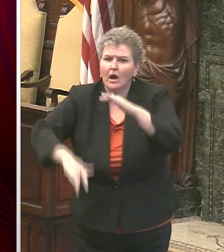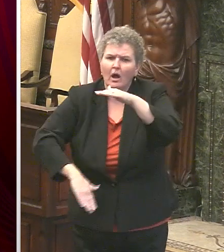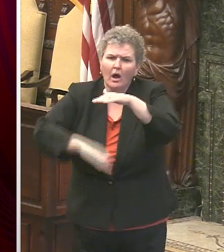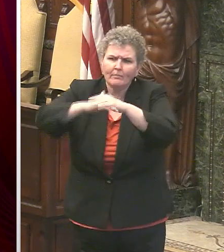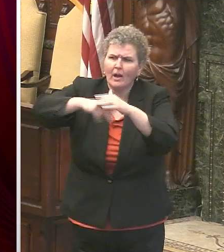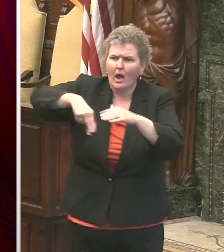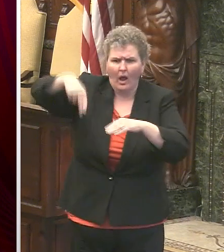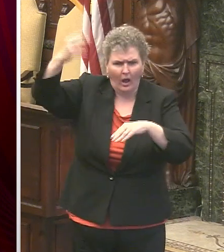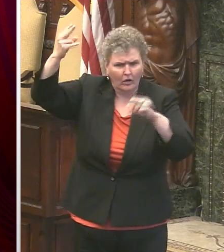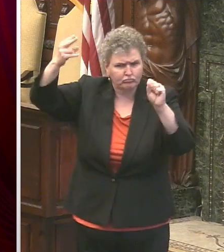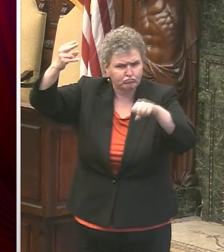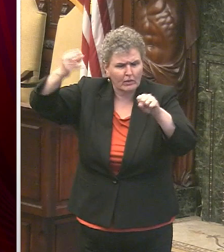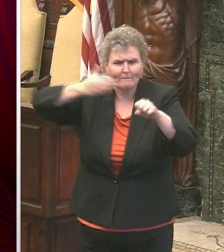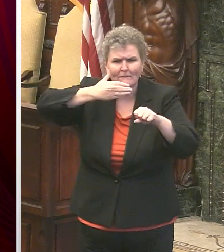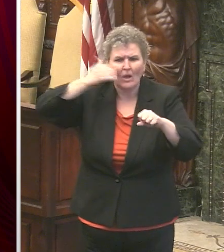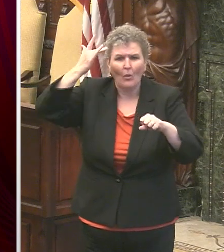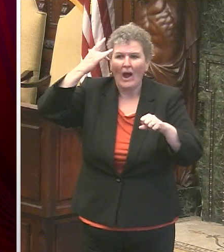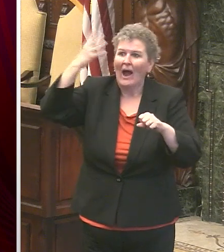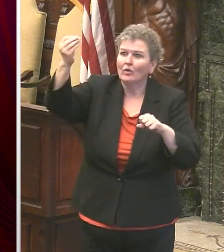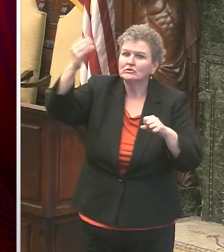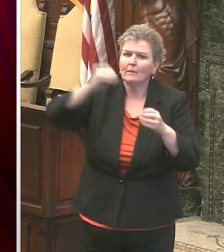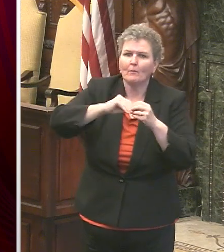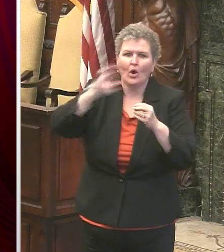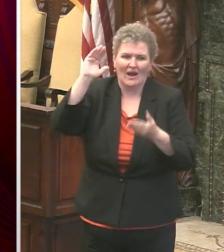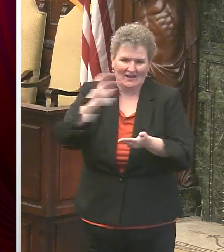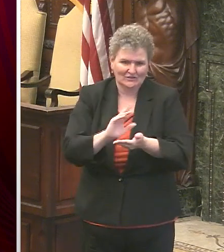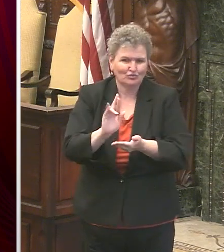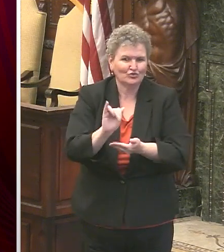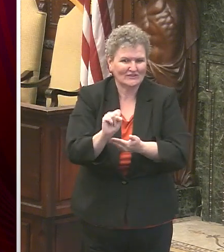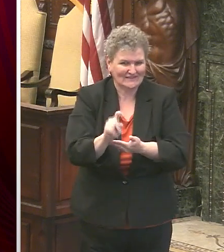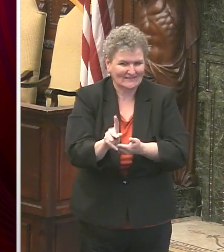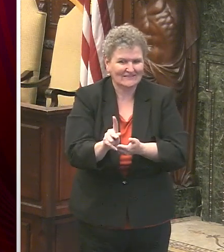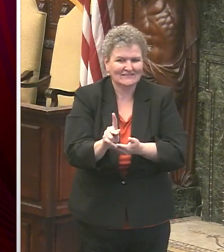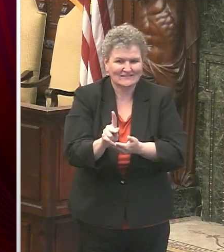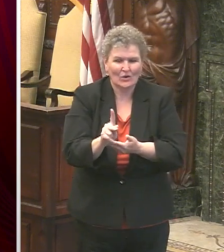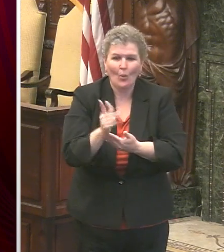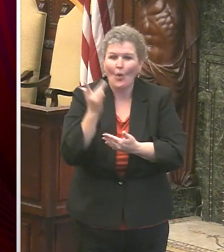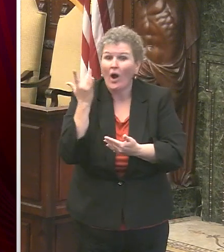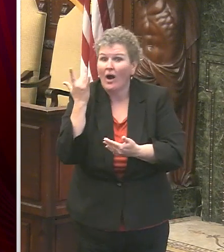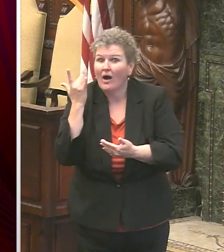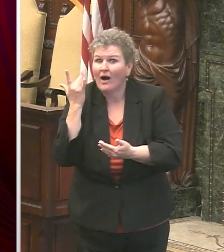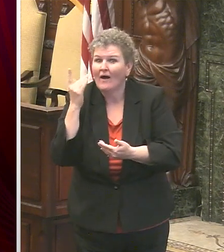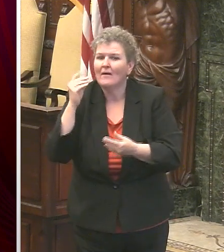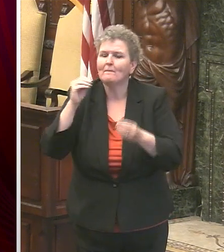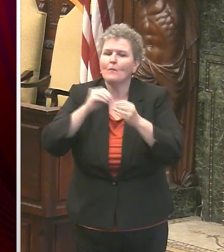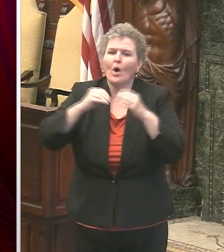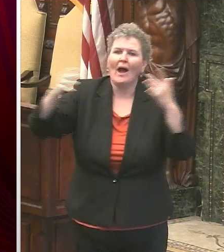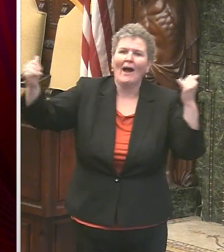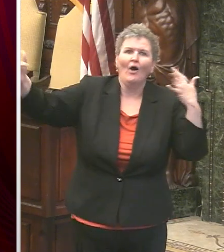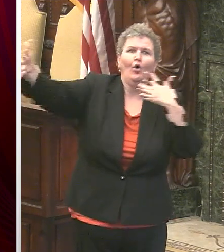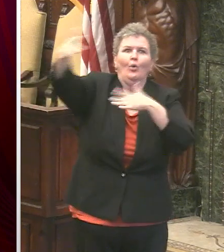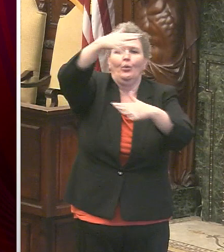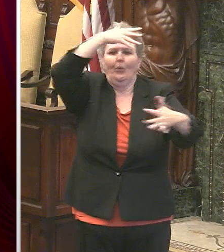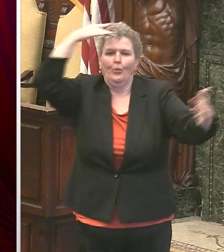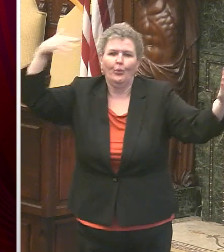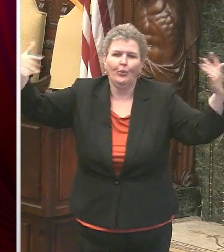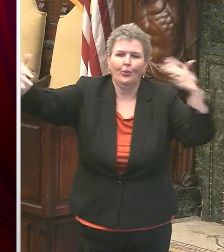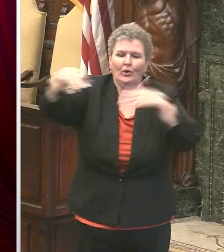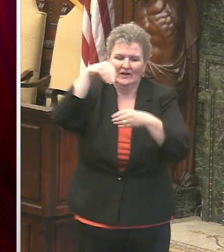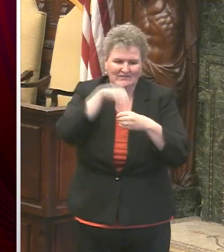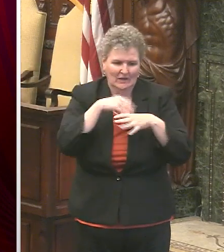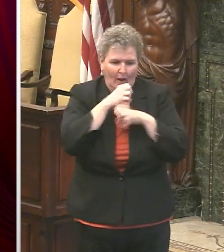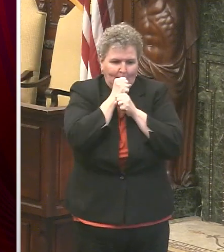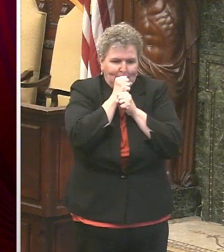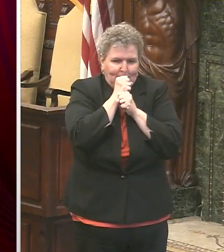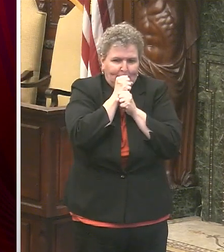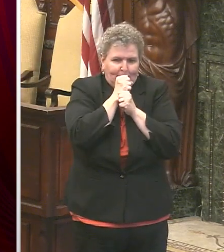we believe outdoors there's much lower risk because of the much higher levels of ventilation outdoors than indoors. The point